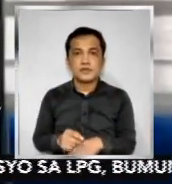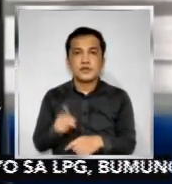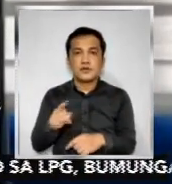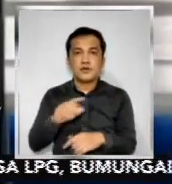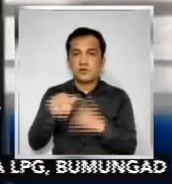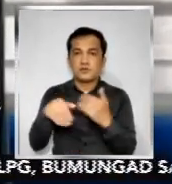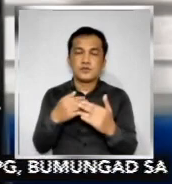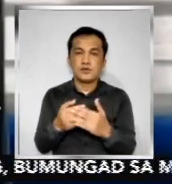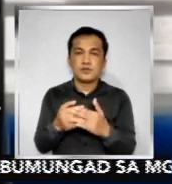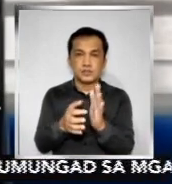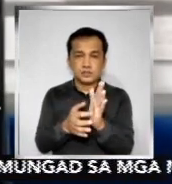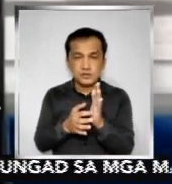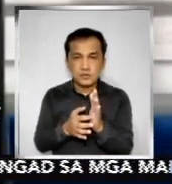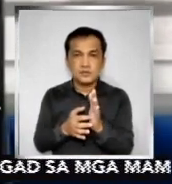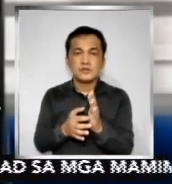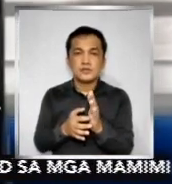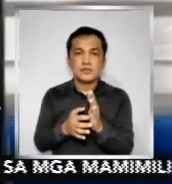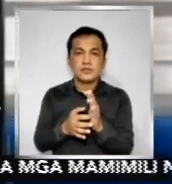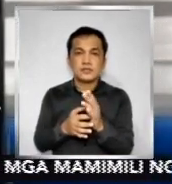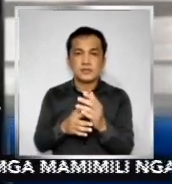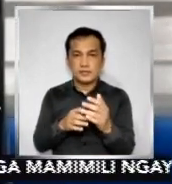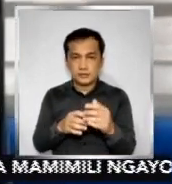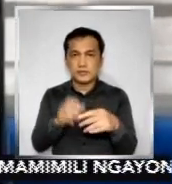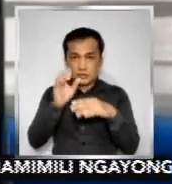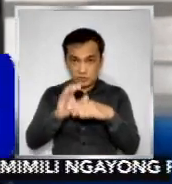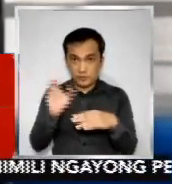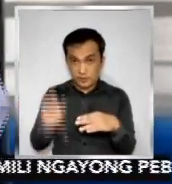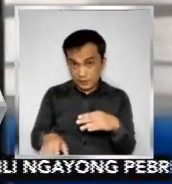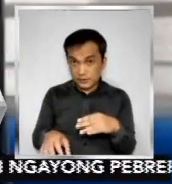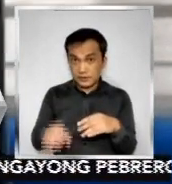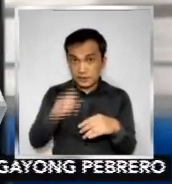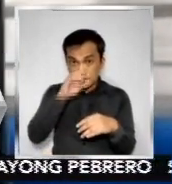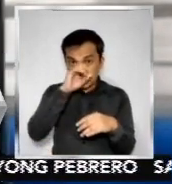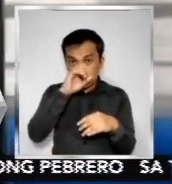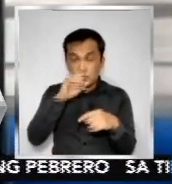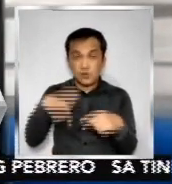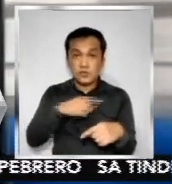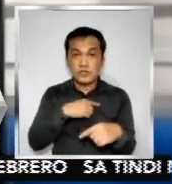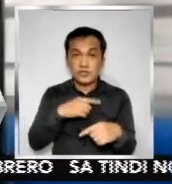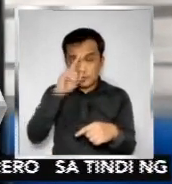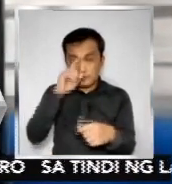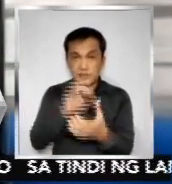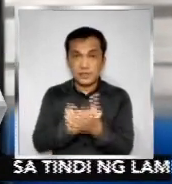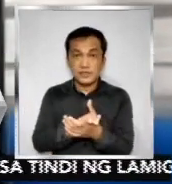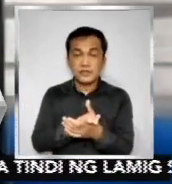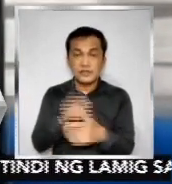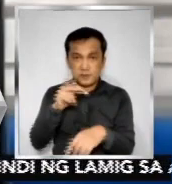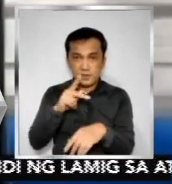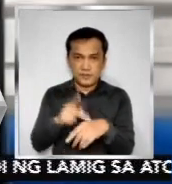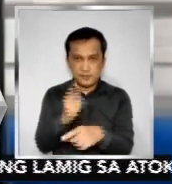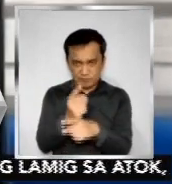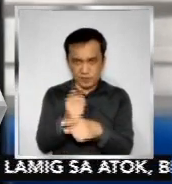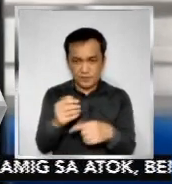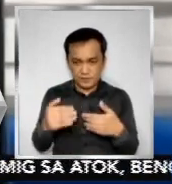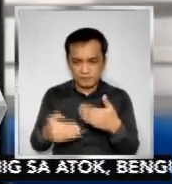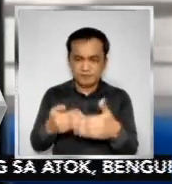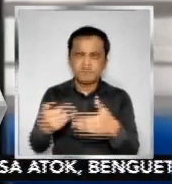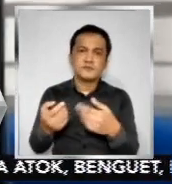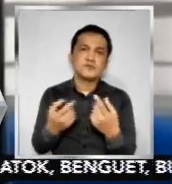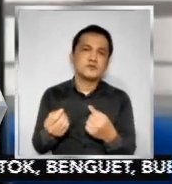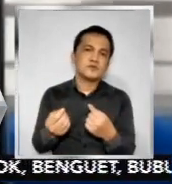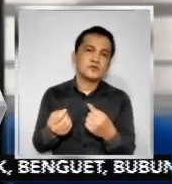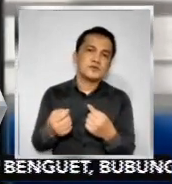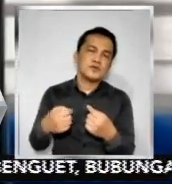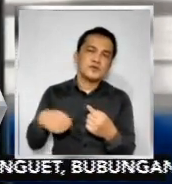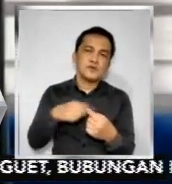requirements are met, and we believe that the Philippines is on track to do that, we are looking potentially at up